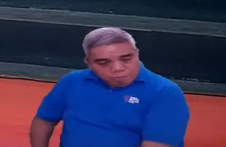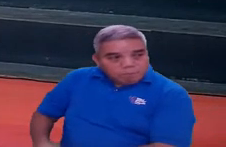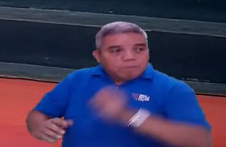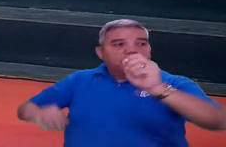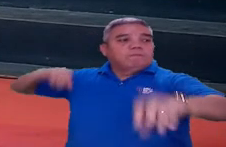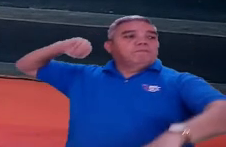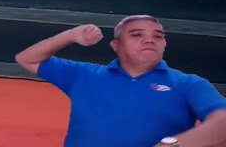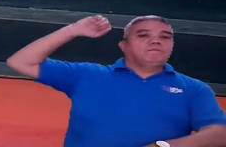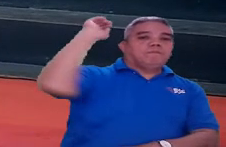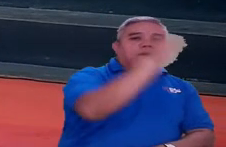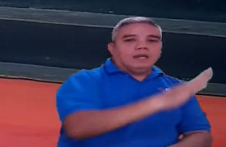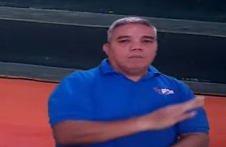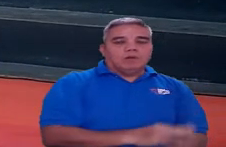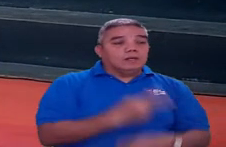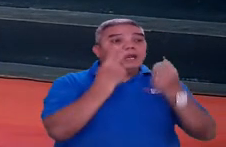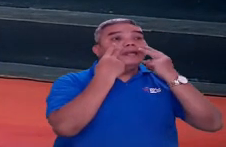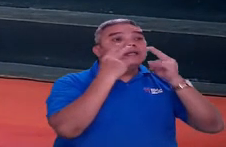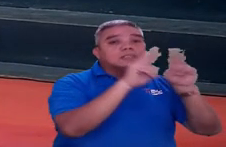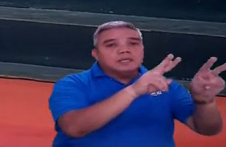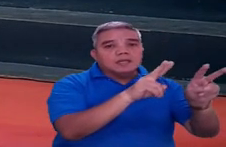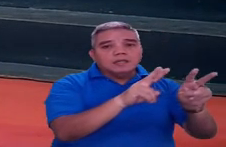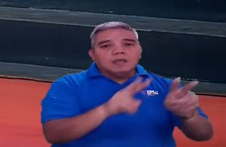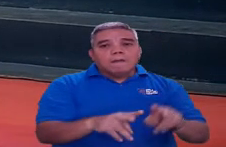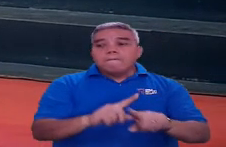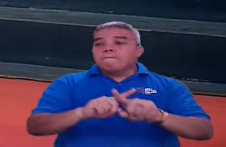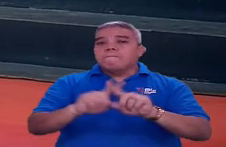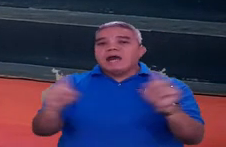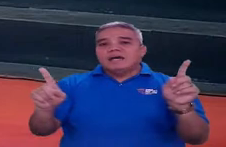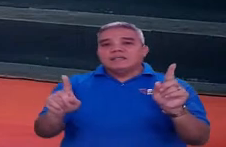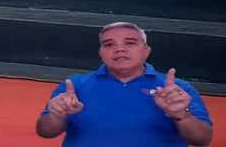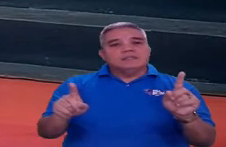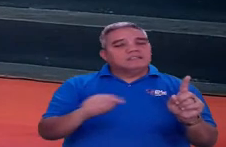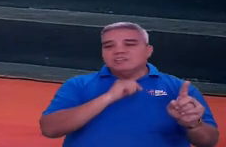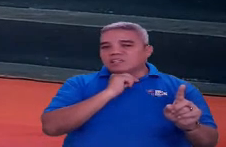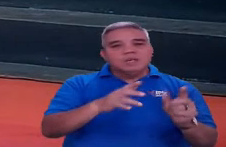Volleyball. They leave the Bible.